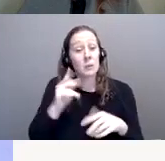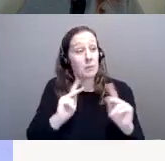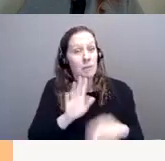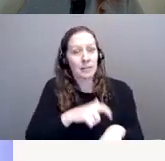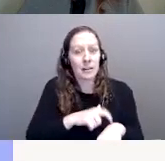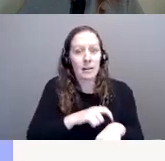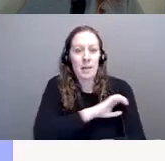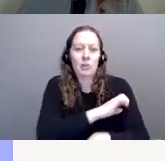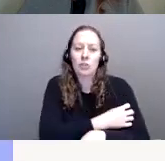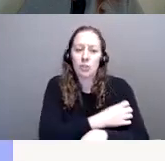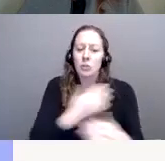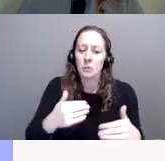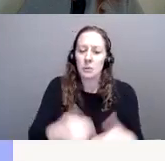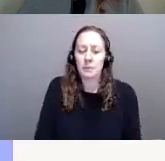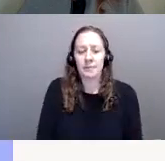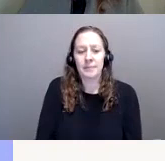go.